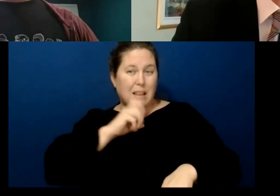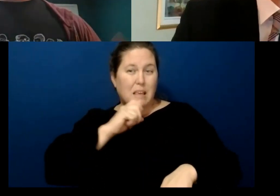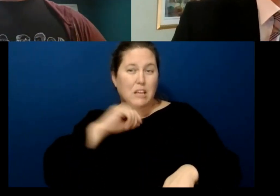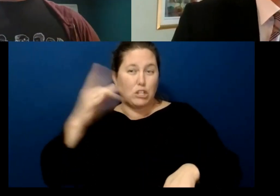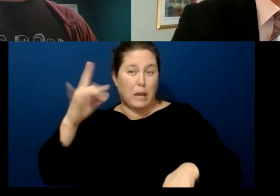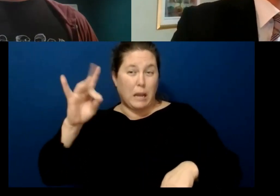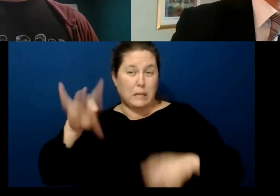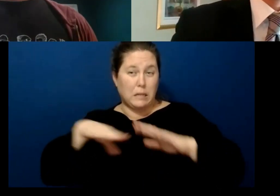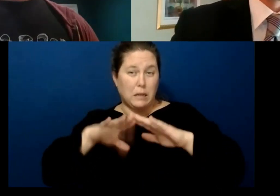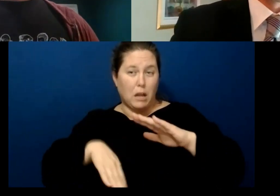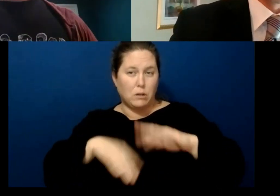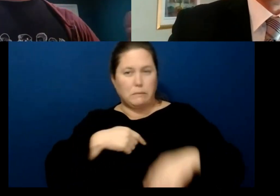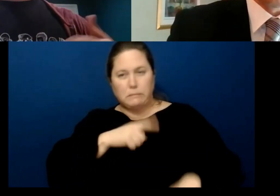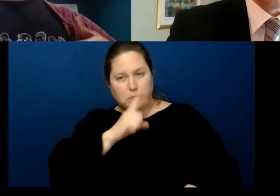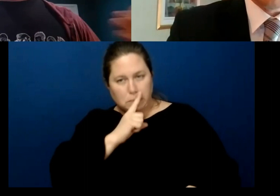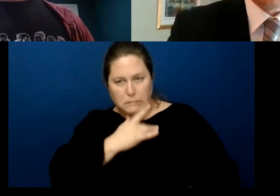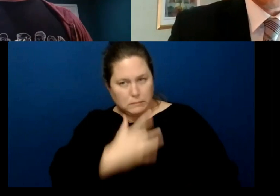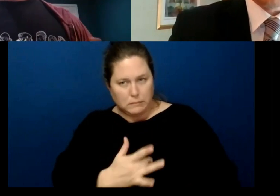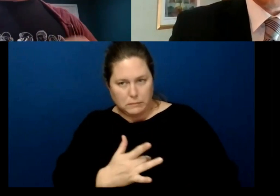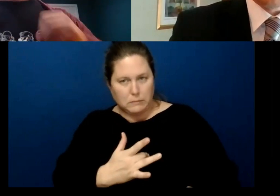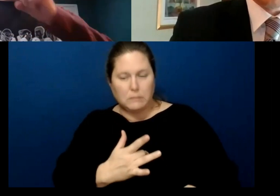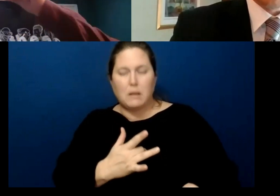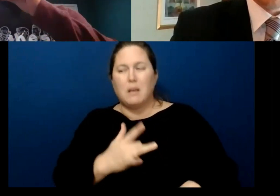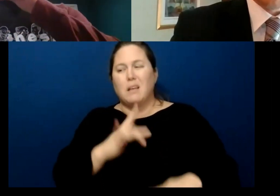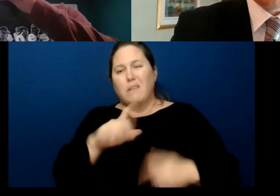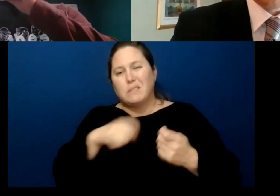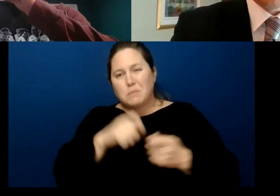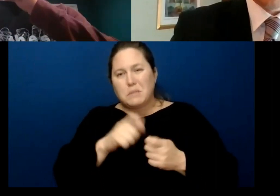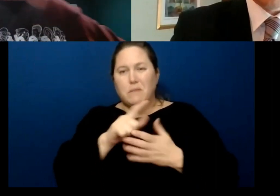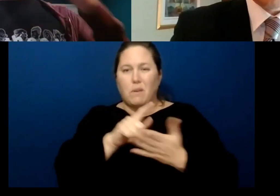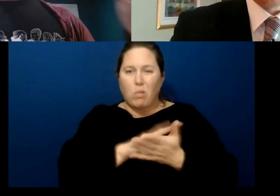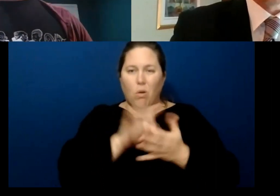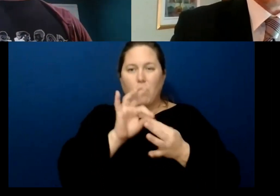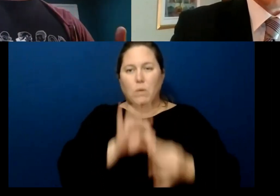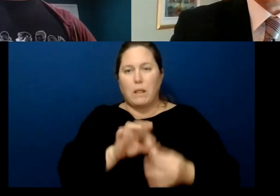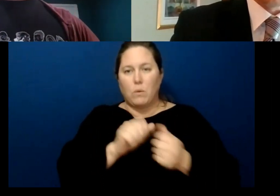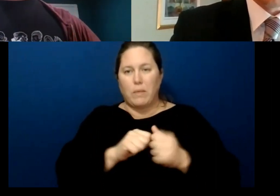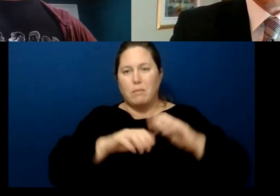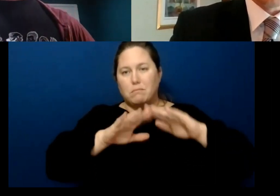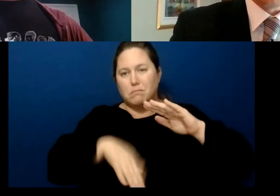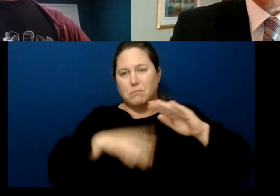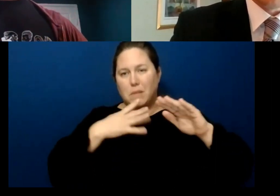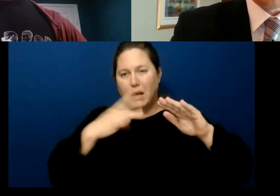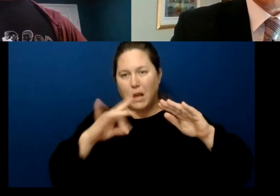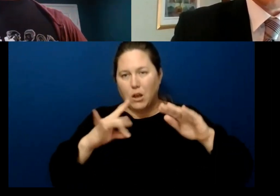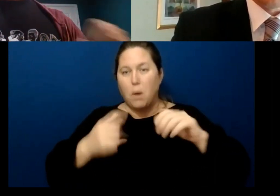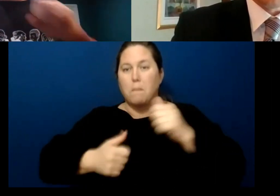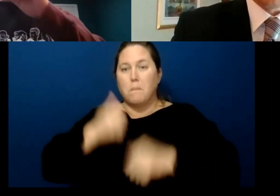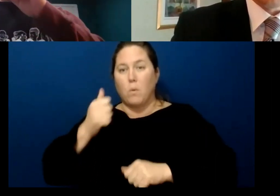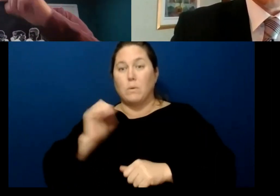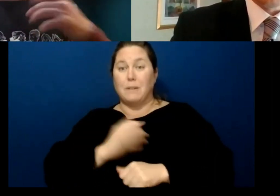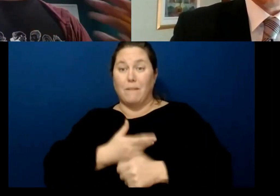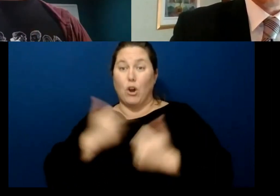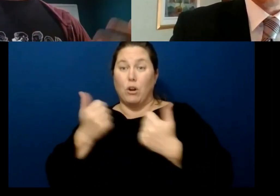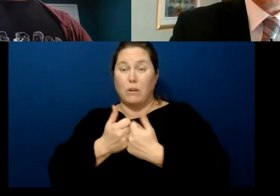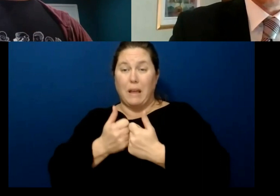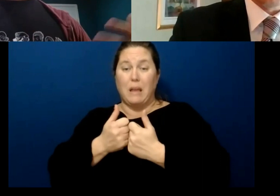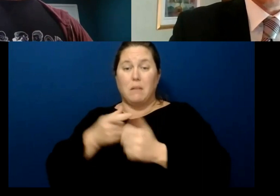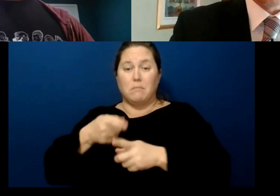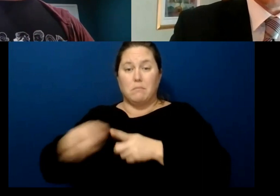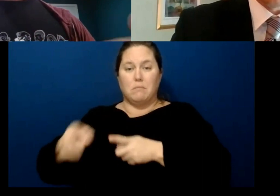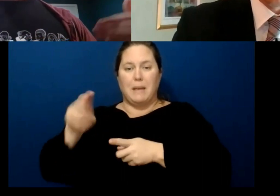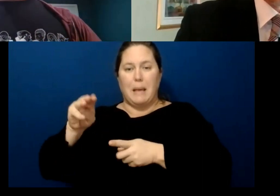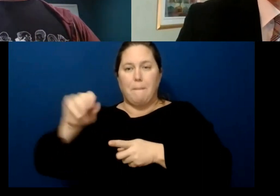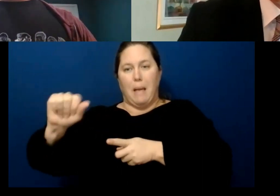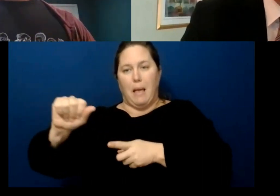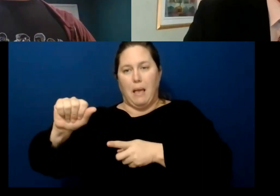because of certain laws dealing with minors, and a lot of our games are for mature audiences. So it's difficult for